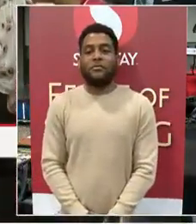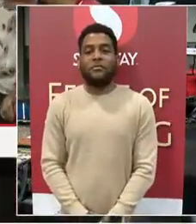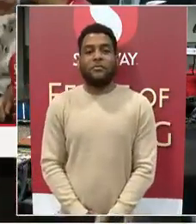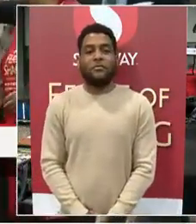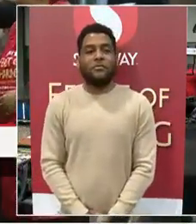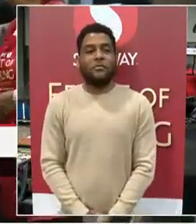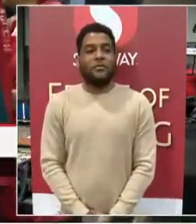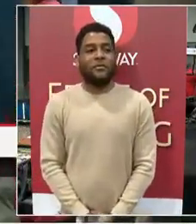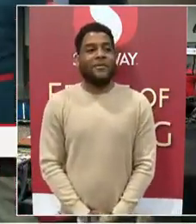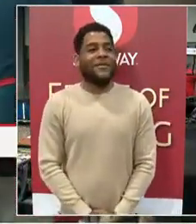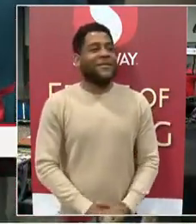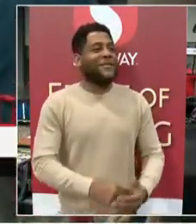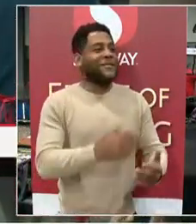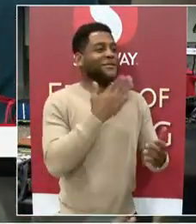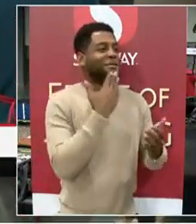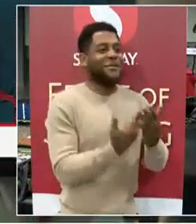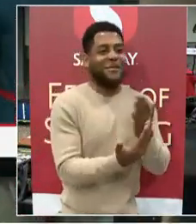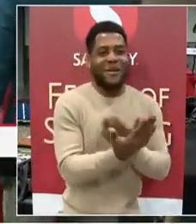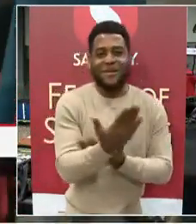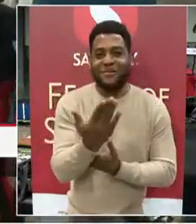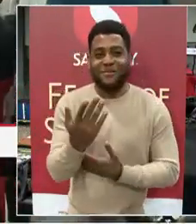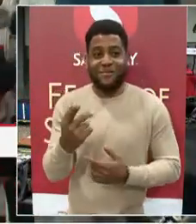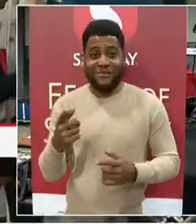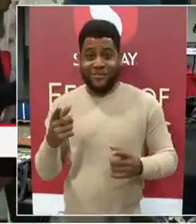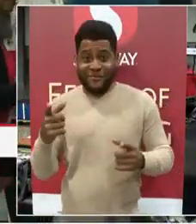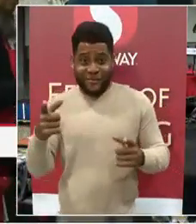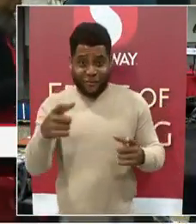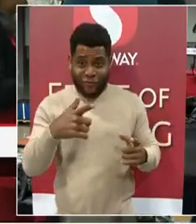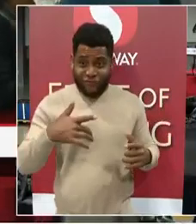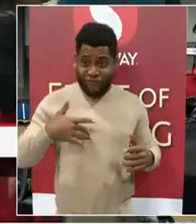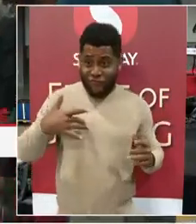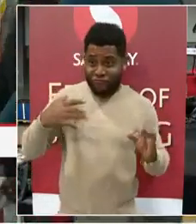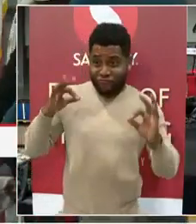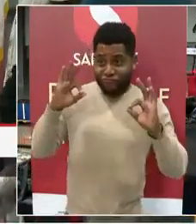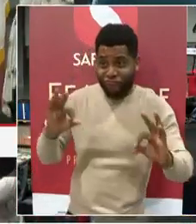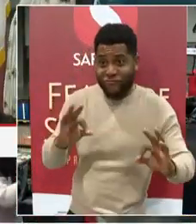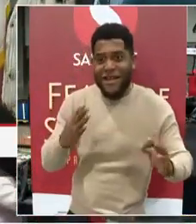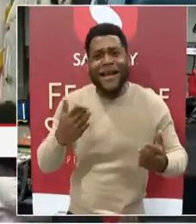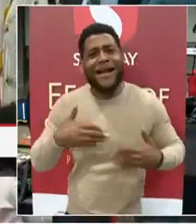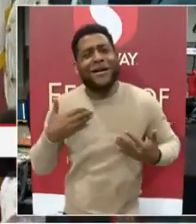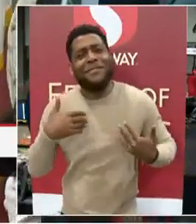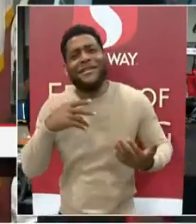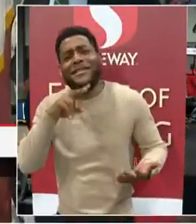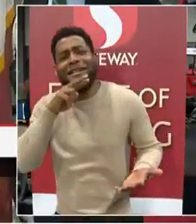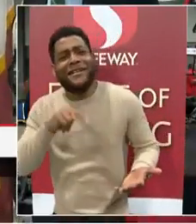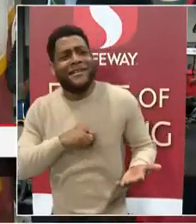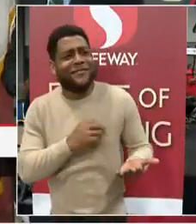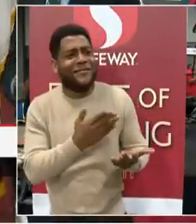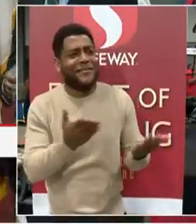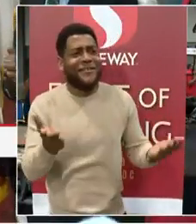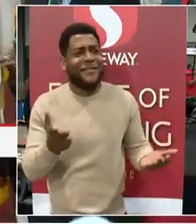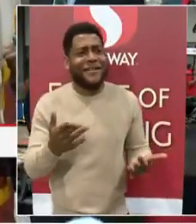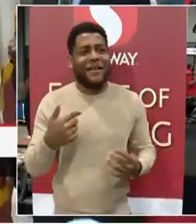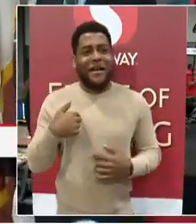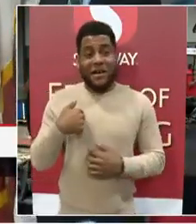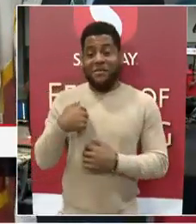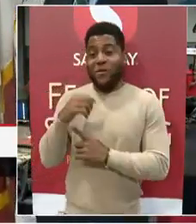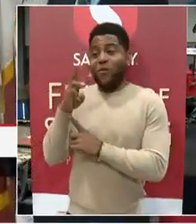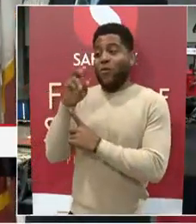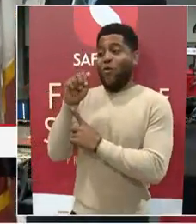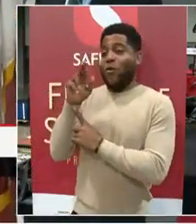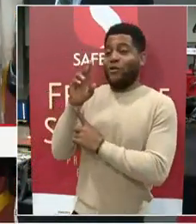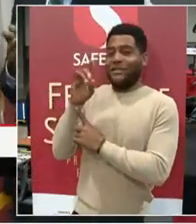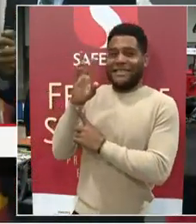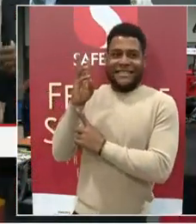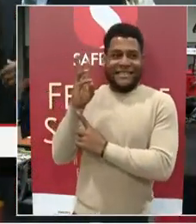Good morning, everybody. How's everyone doing? Happy Thanksgiving. Absolutely. I'm your Ward 6 council member, Charles Allen. I'm joined